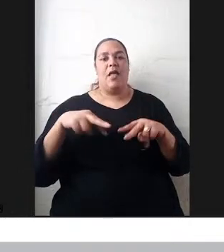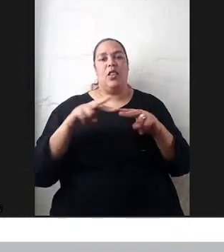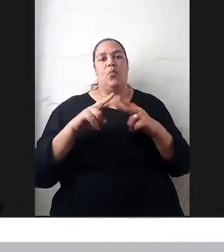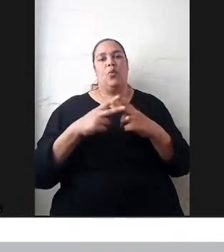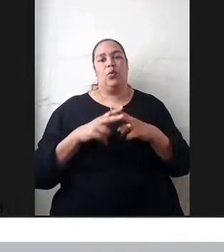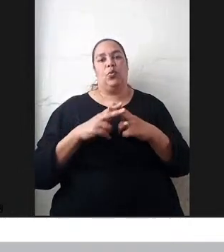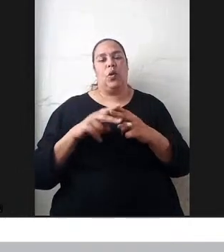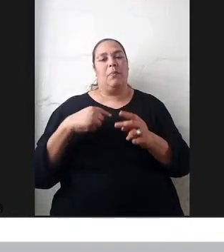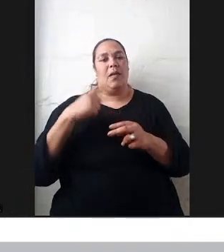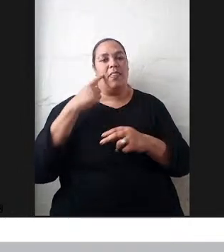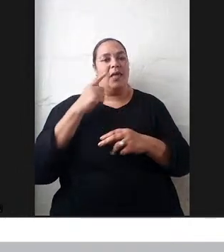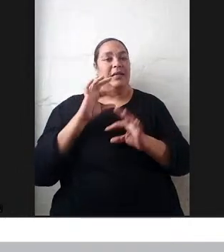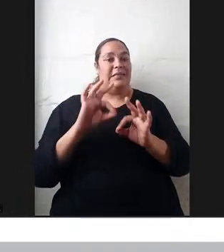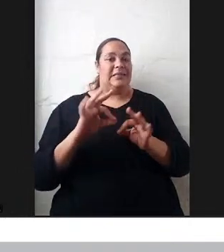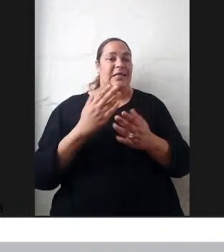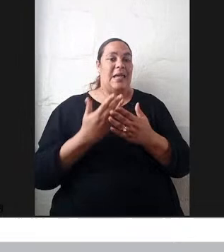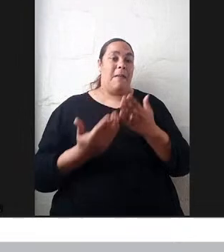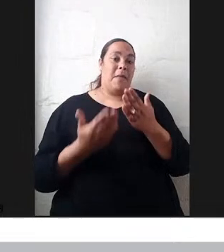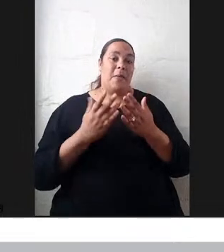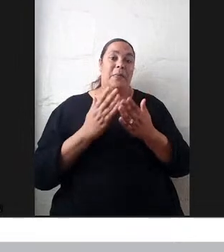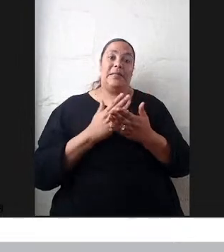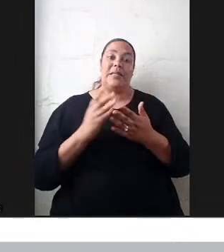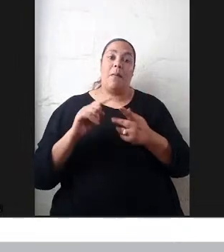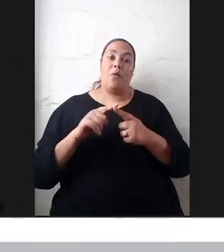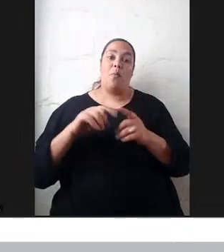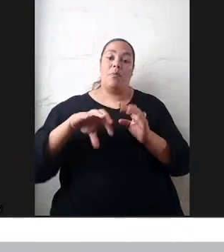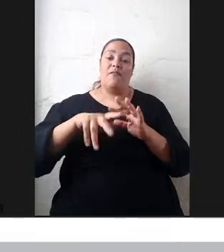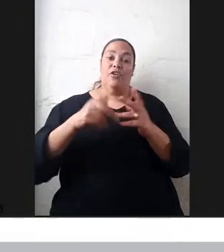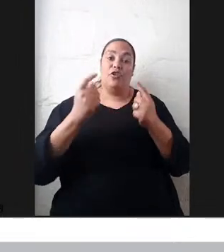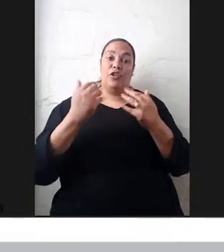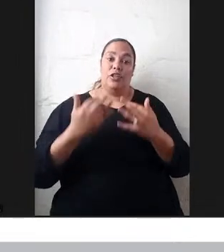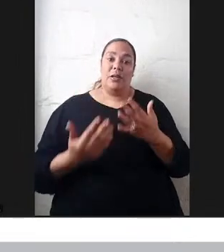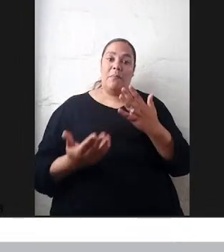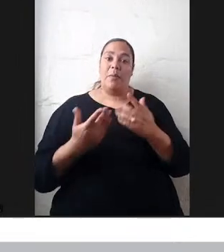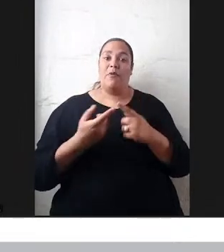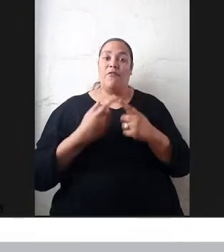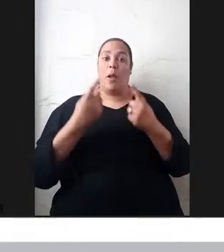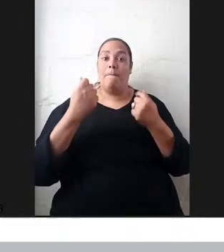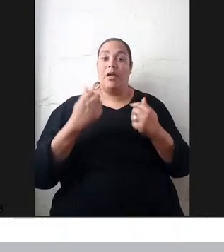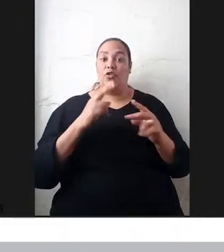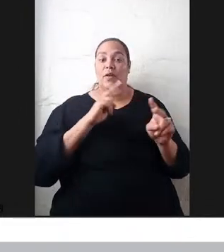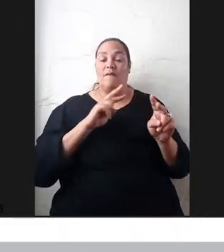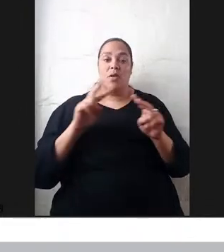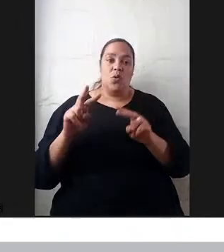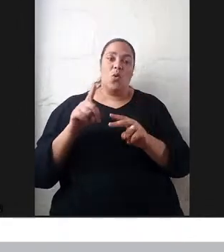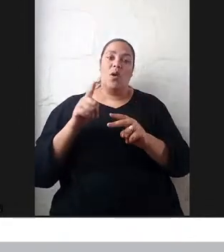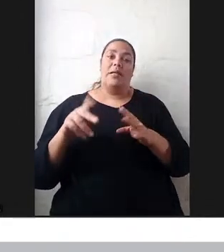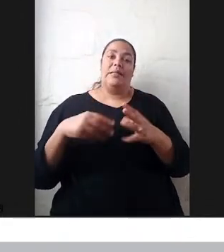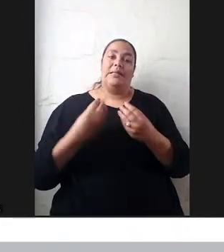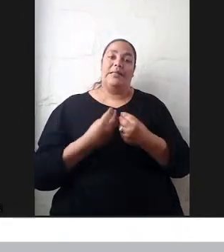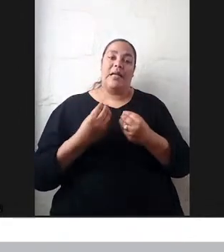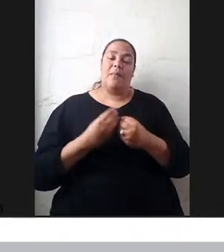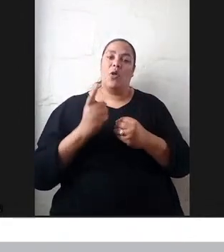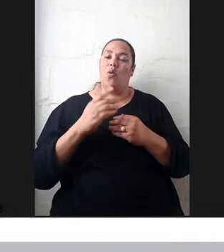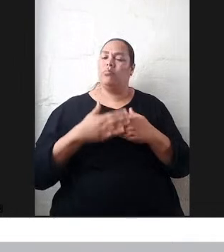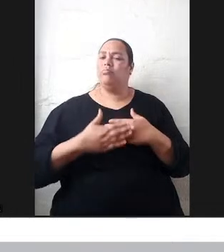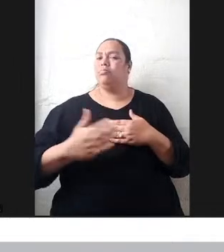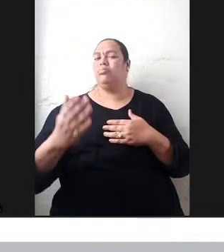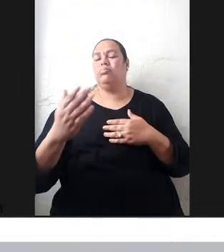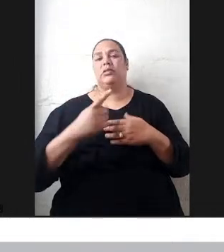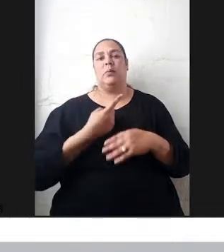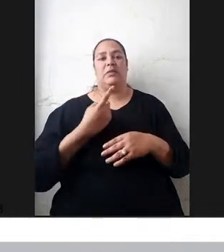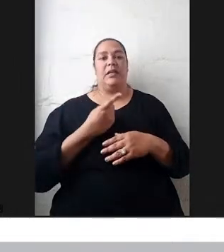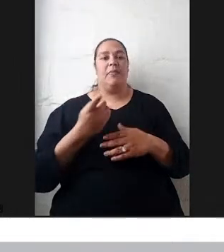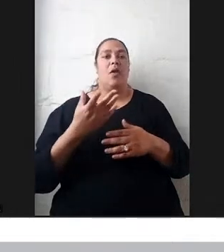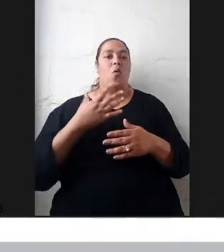think maybe at some point Provincial Treasury, maybe from a budgeting point of view, is something that beyond themselves, they may want to